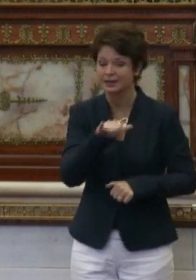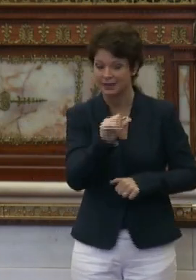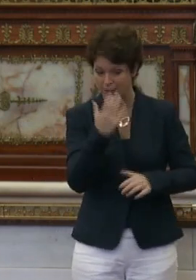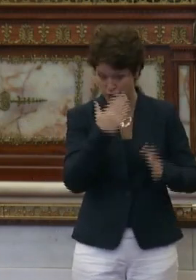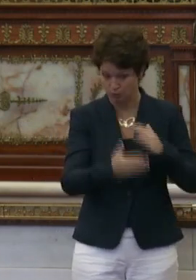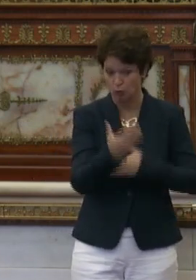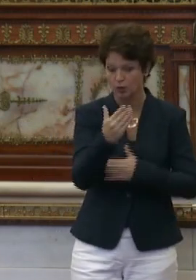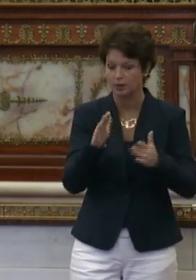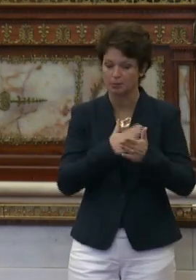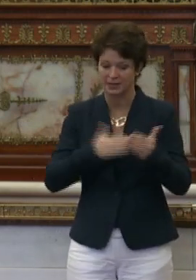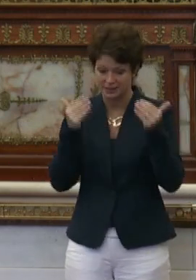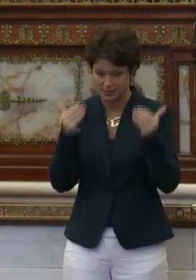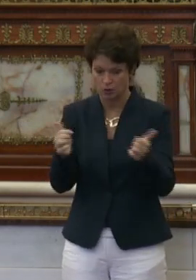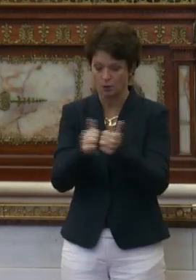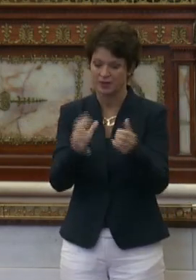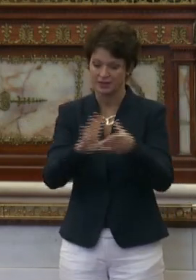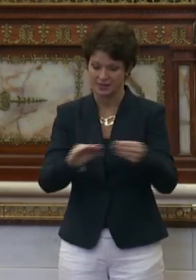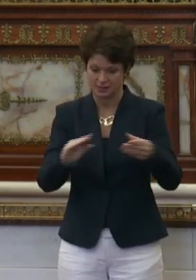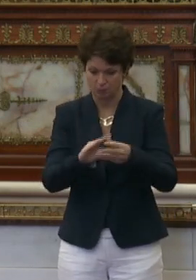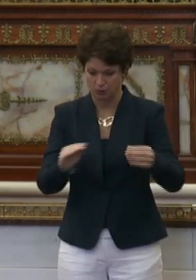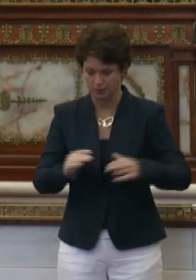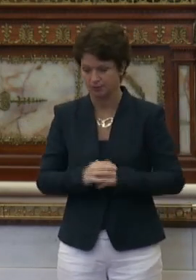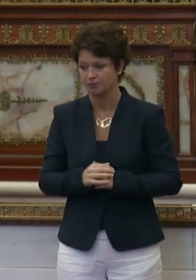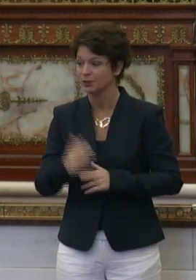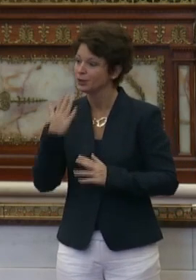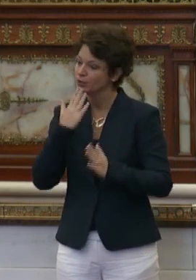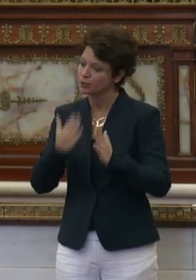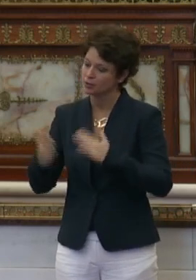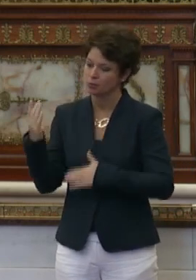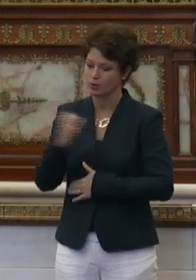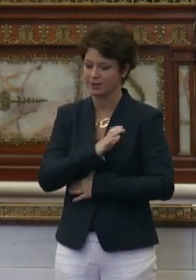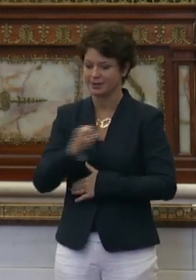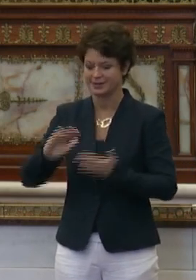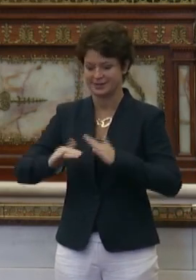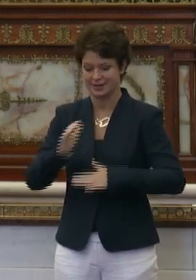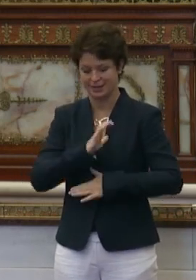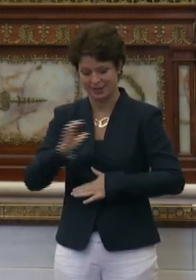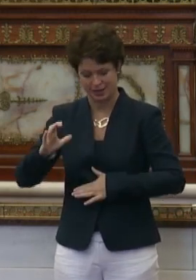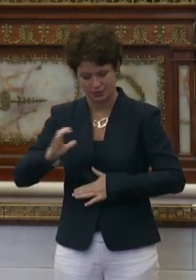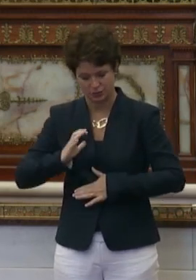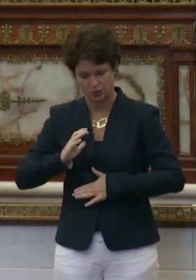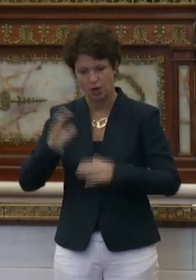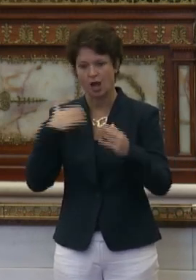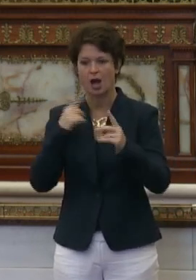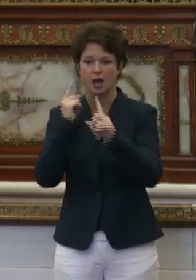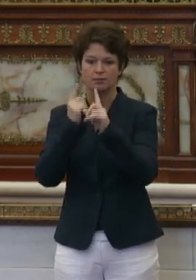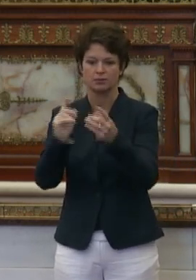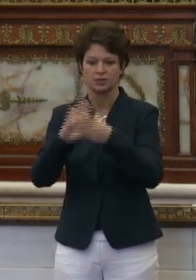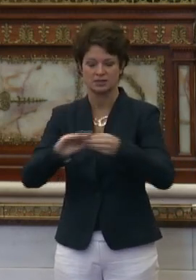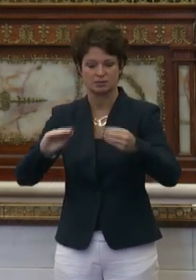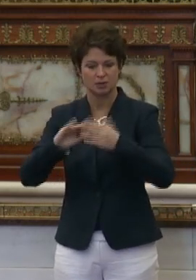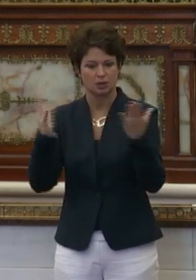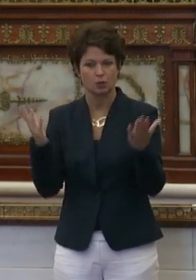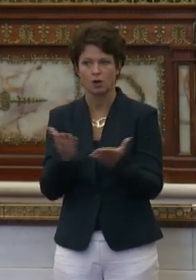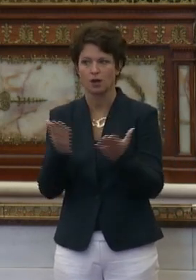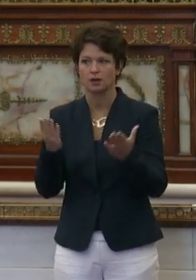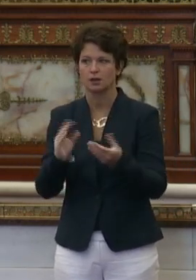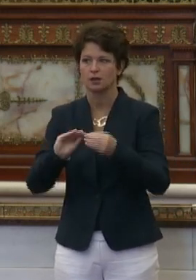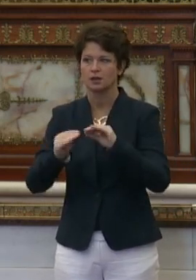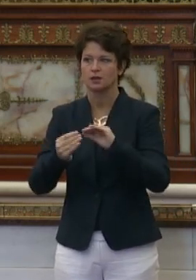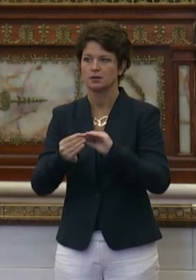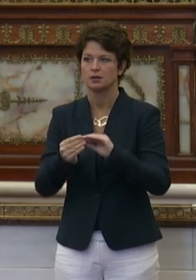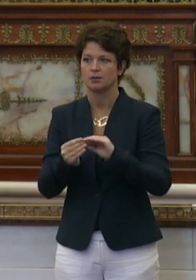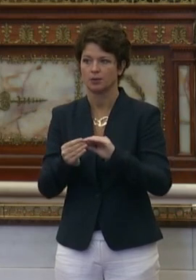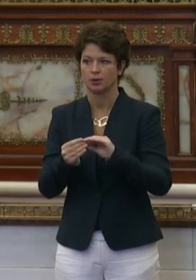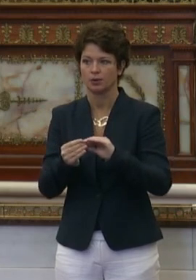Good morning. Please proceed with your testimony. Good morning, City Council. What I choose to speak on was the bill concerning the